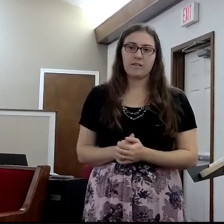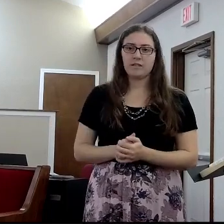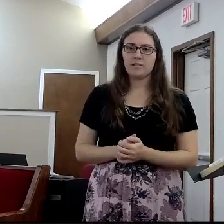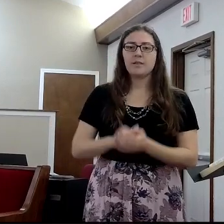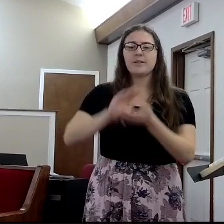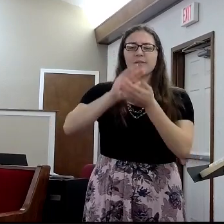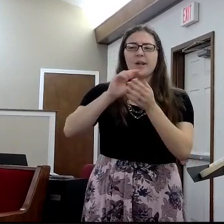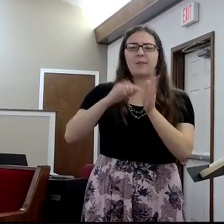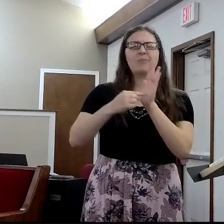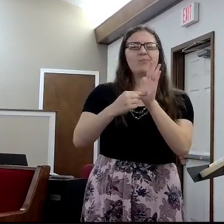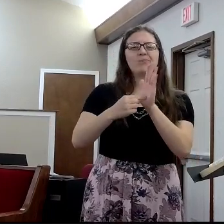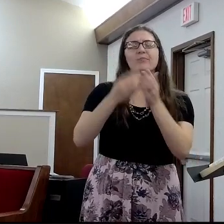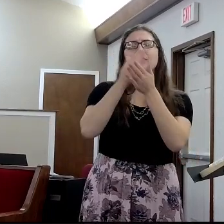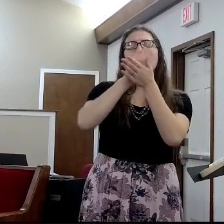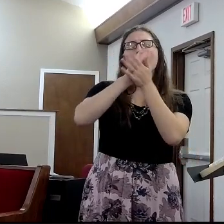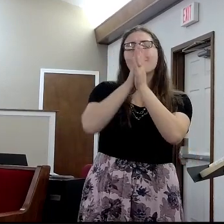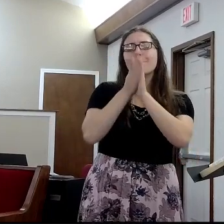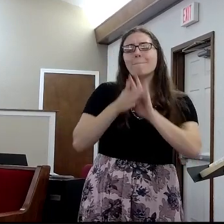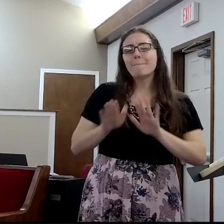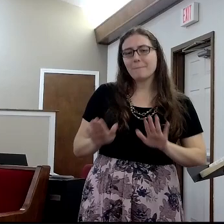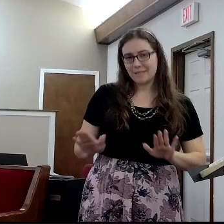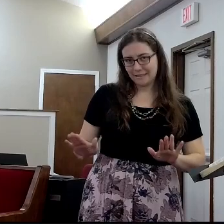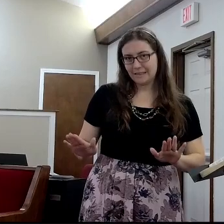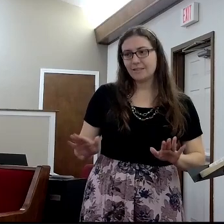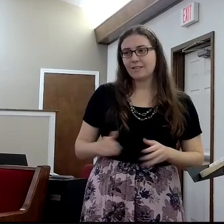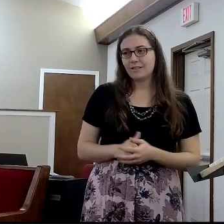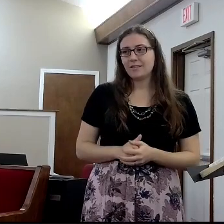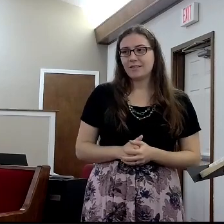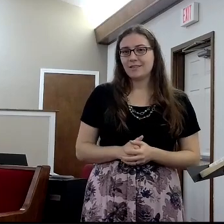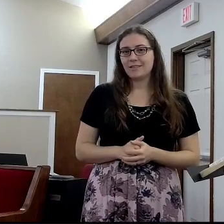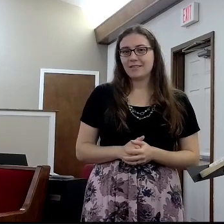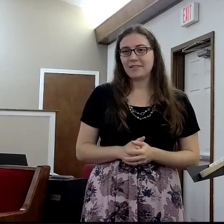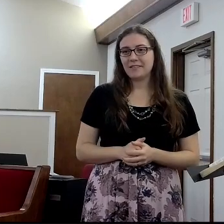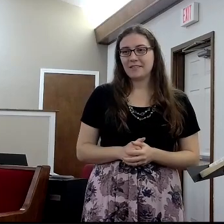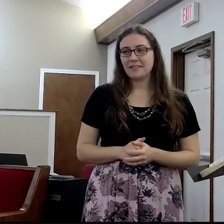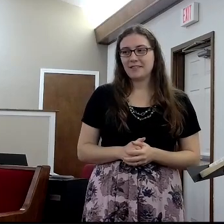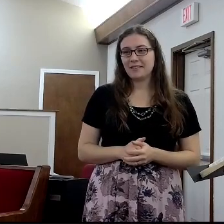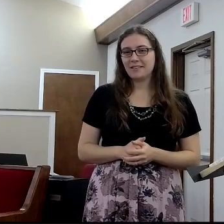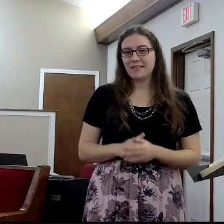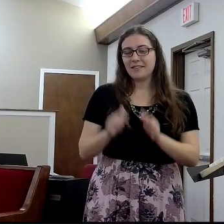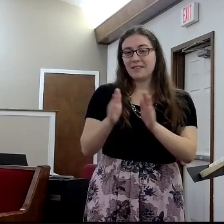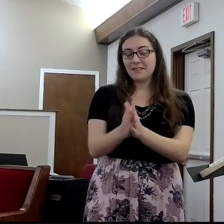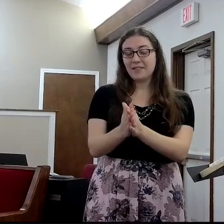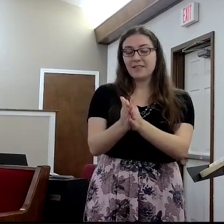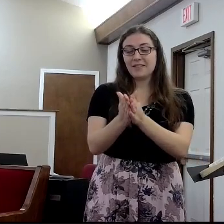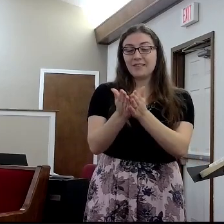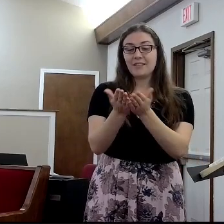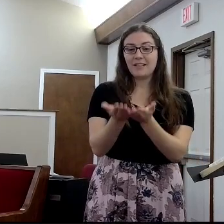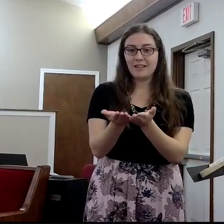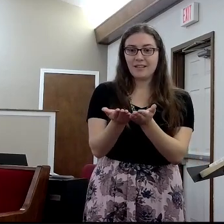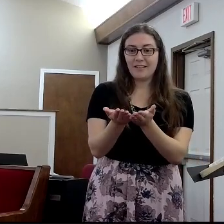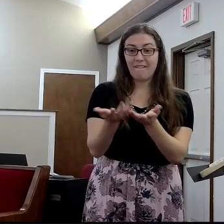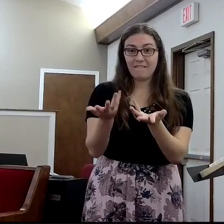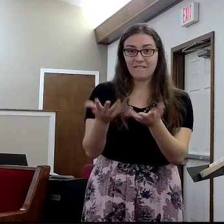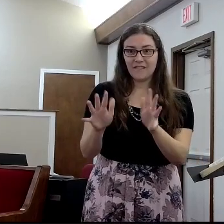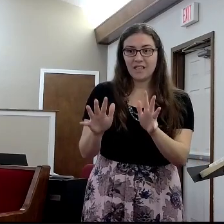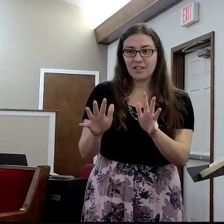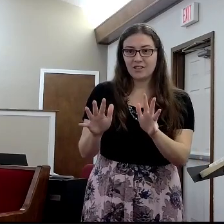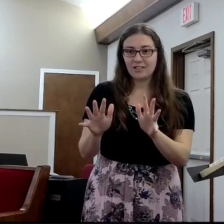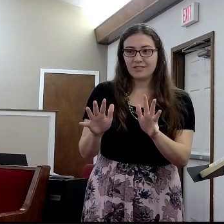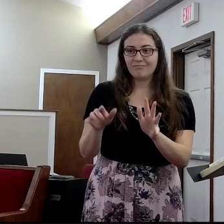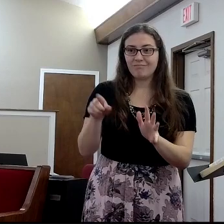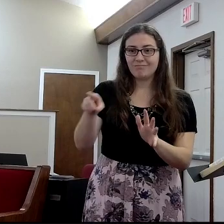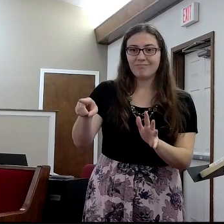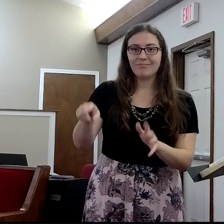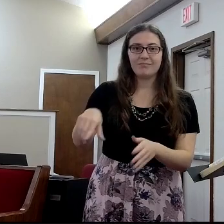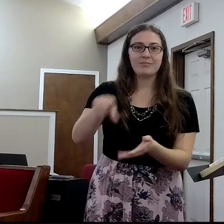talked about how at the end of Jonah, you can go ahead and read ahead. This is open book. And you will see that